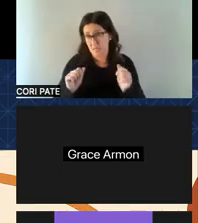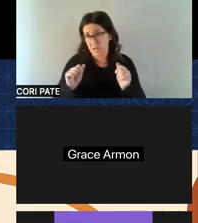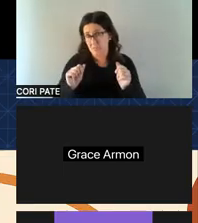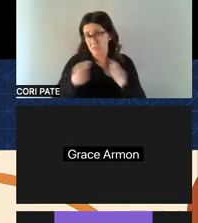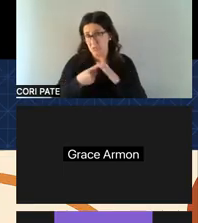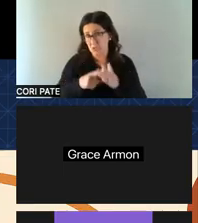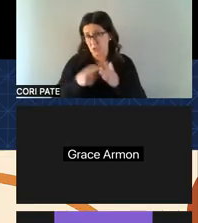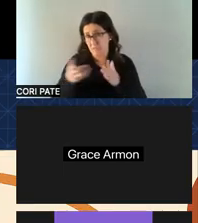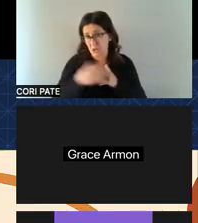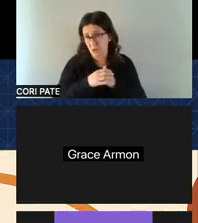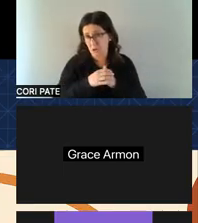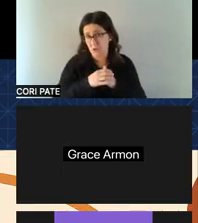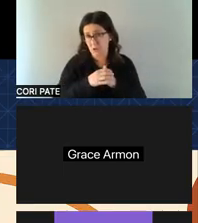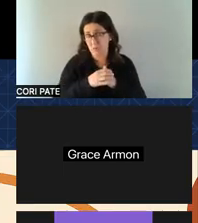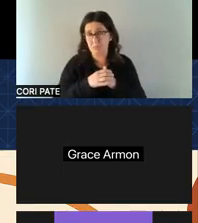there.